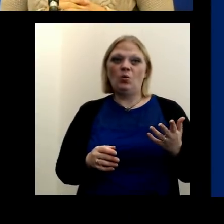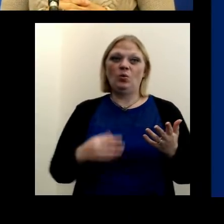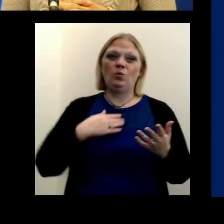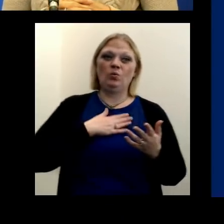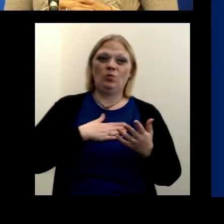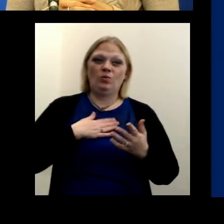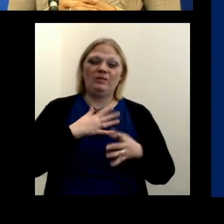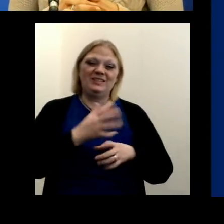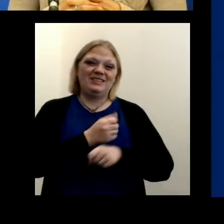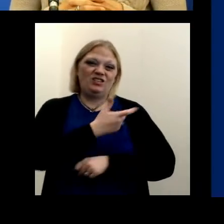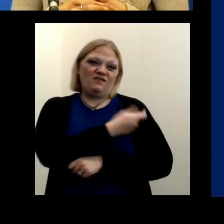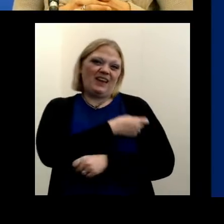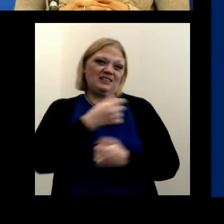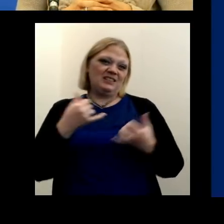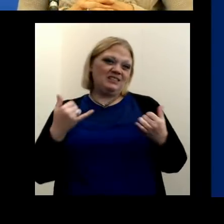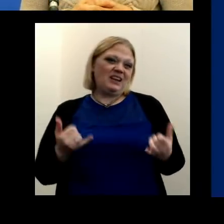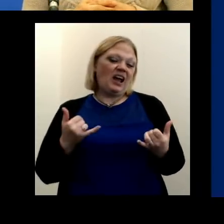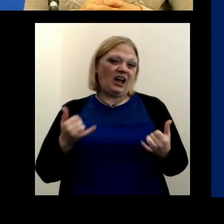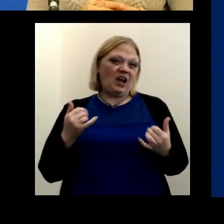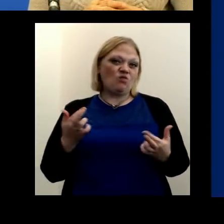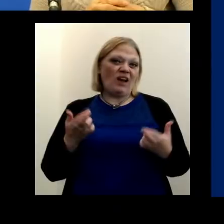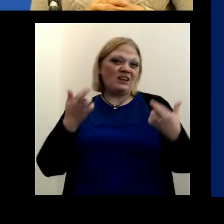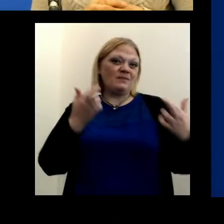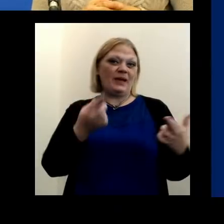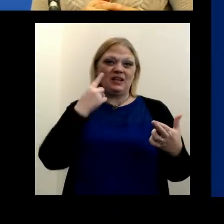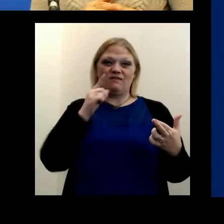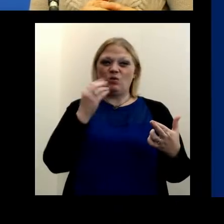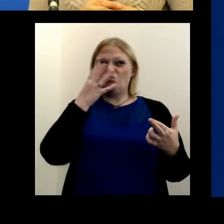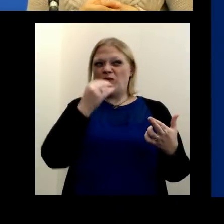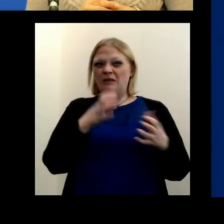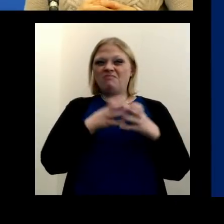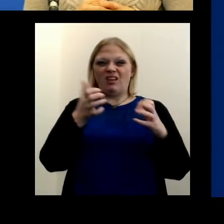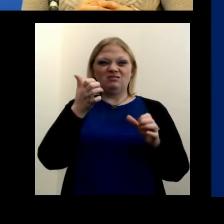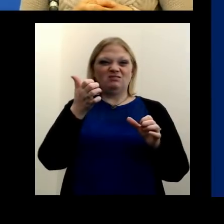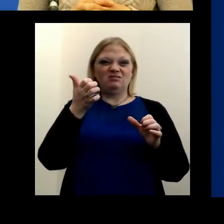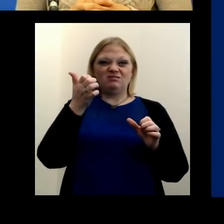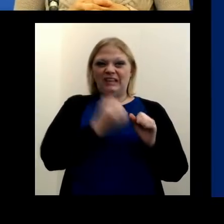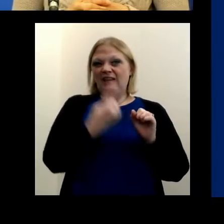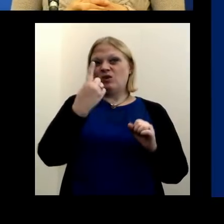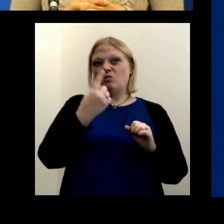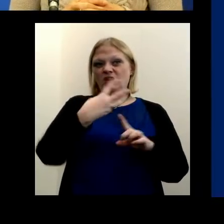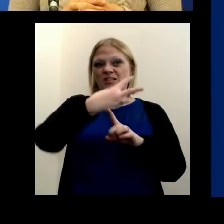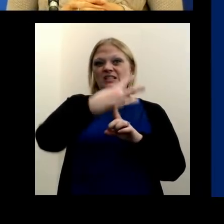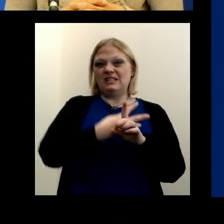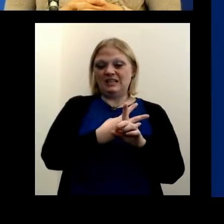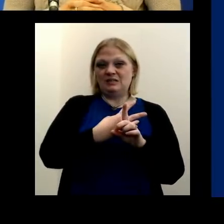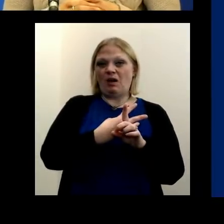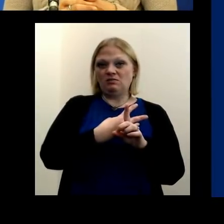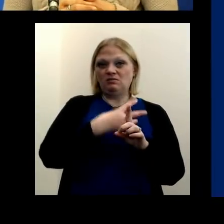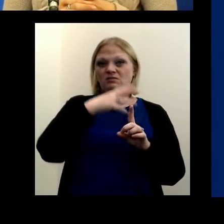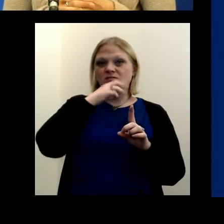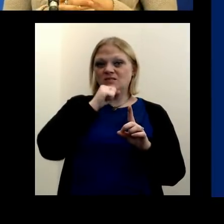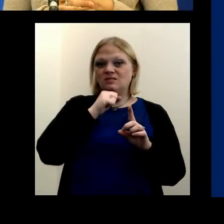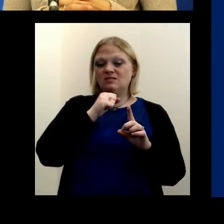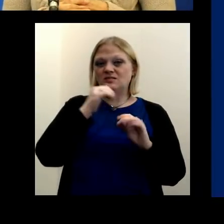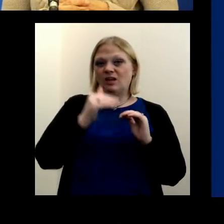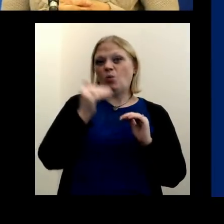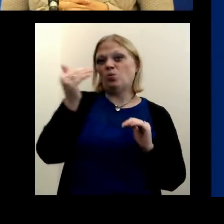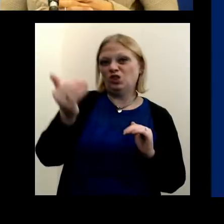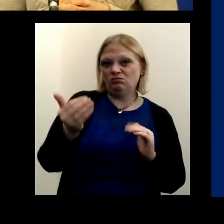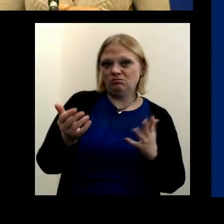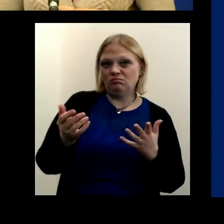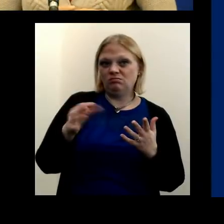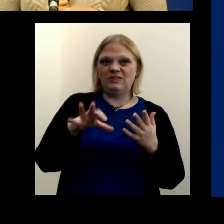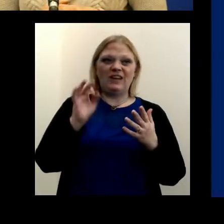get your vaccine now. It's recommended for pretty much everybody who is 6 months of age and older. You can find it